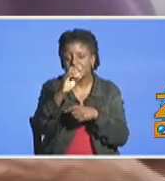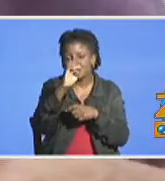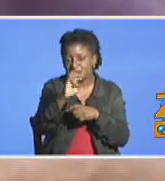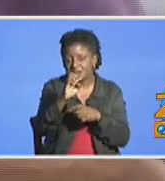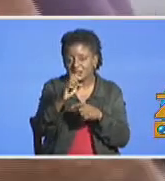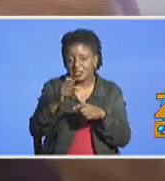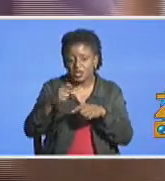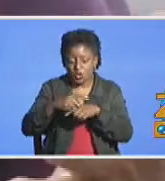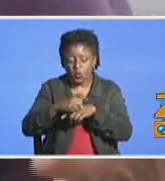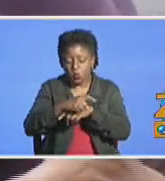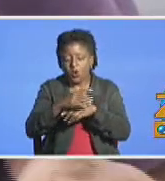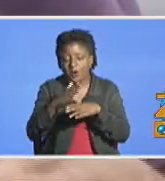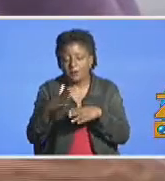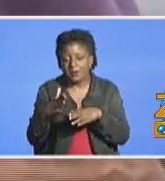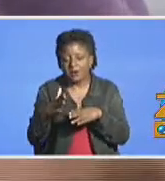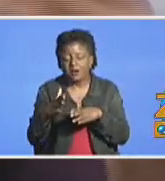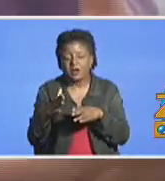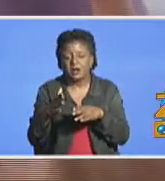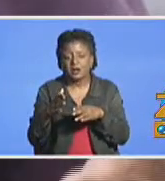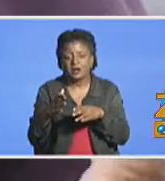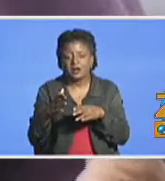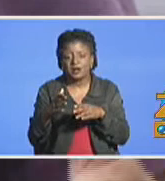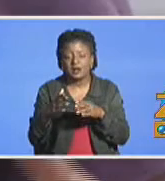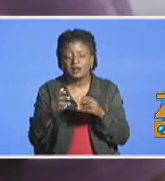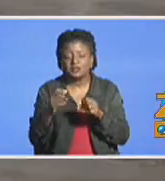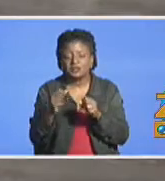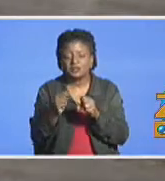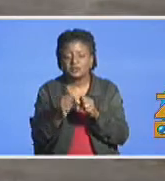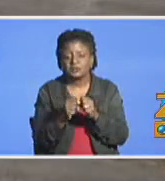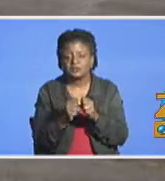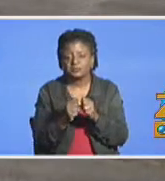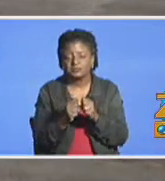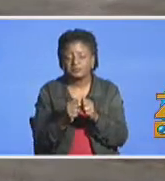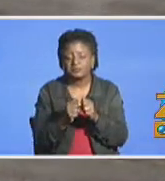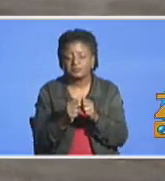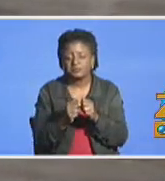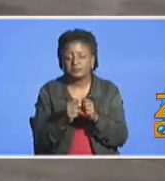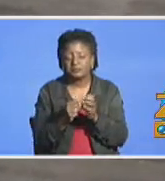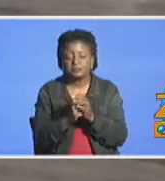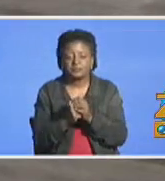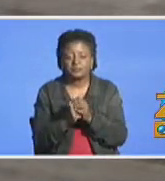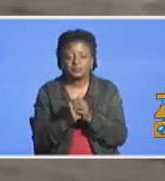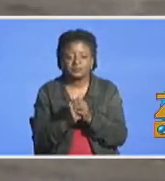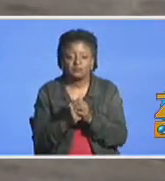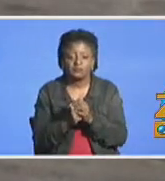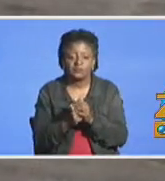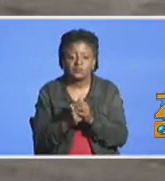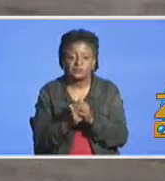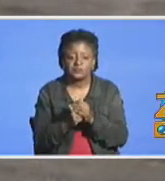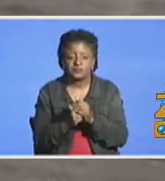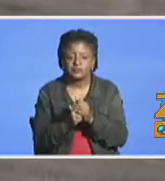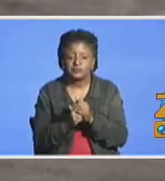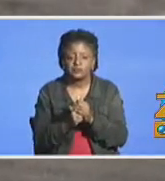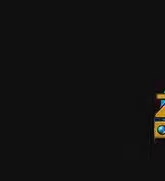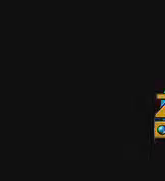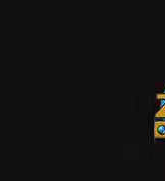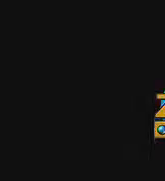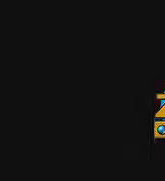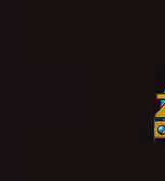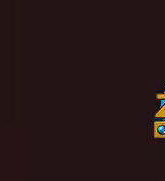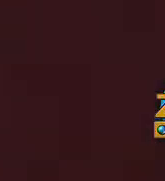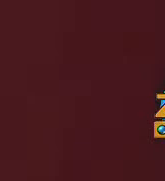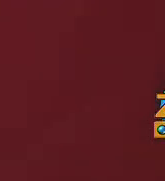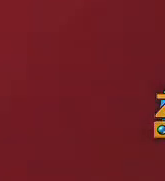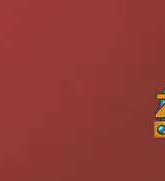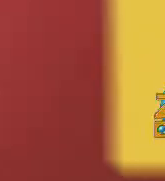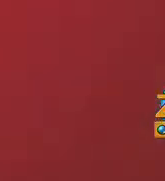the health issue is not so much of a big problem. Antoine Smith, ZNS Network News.